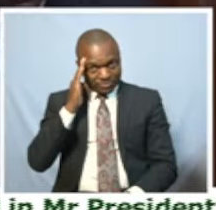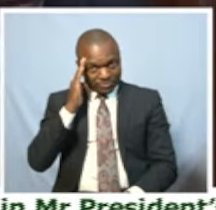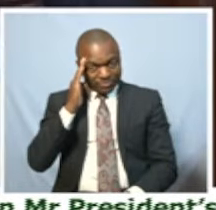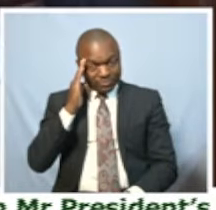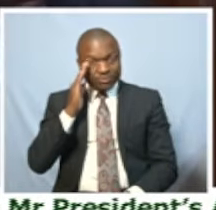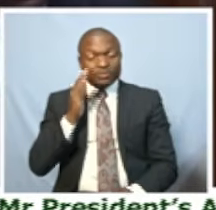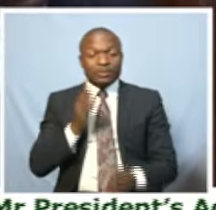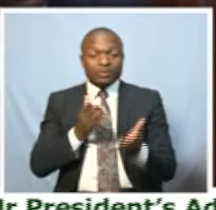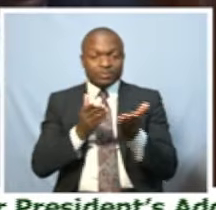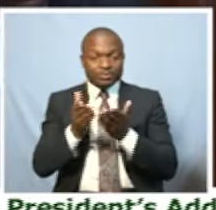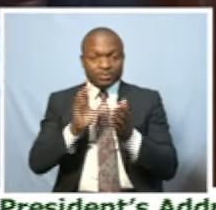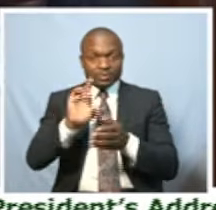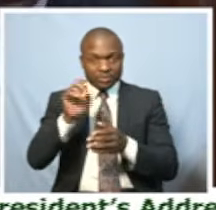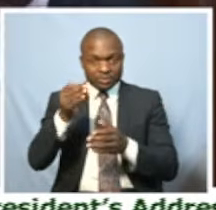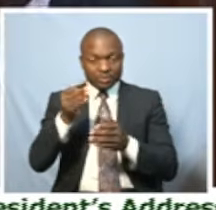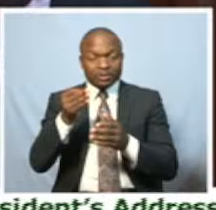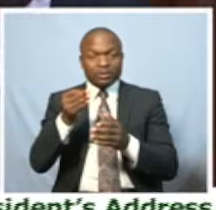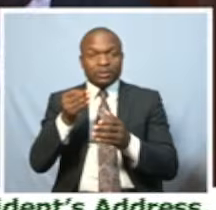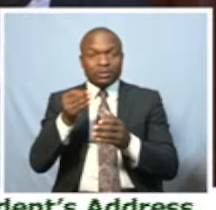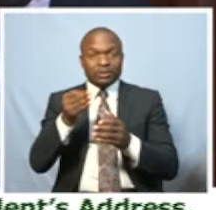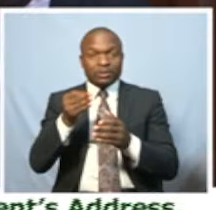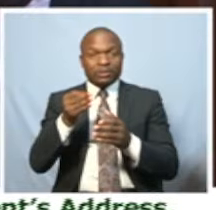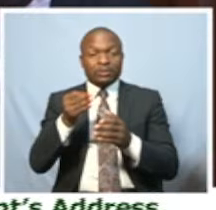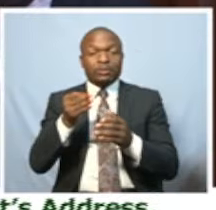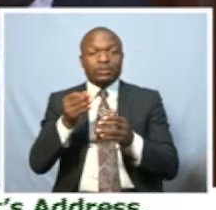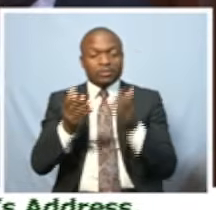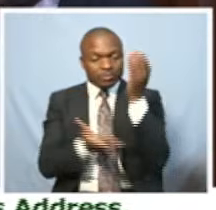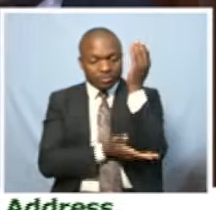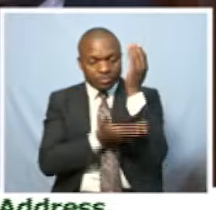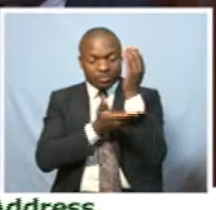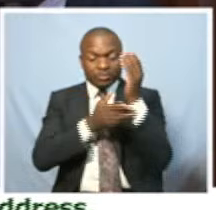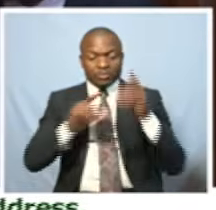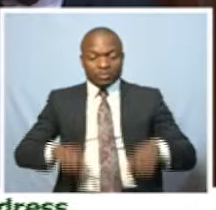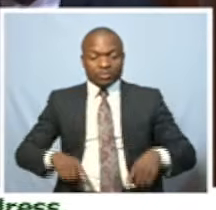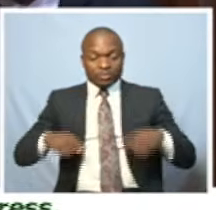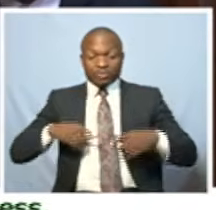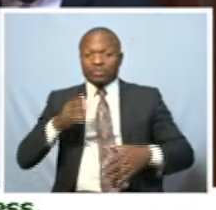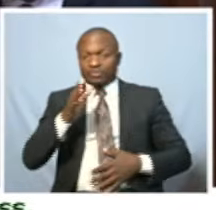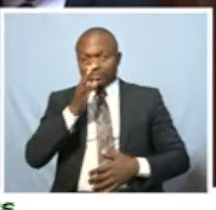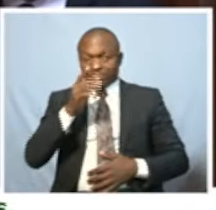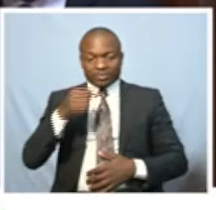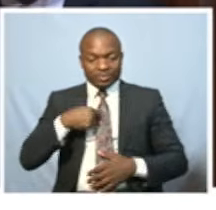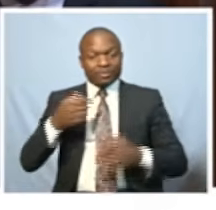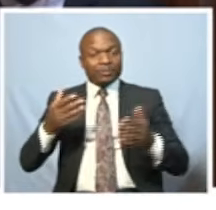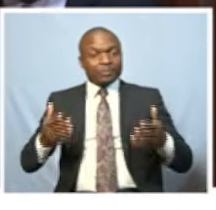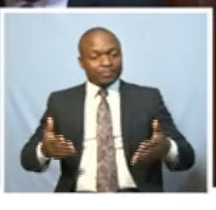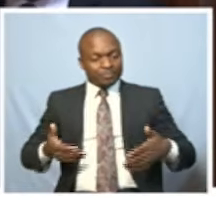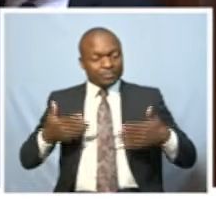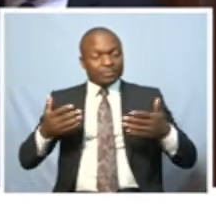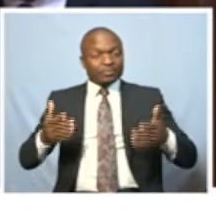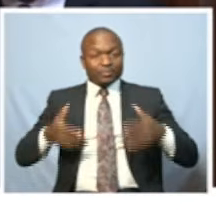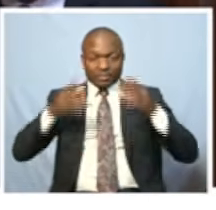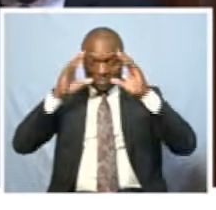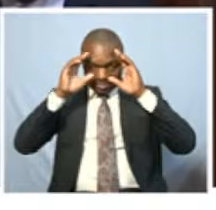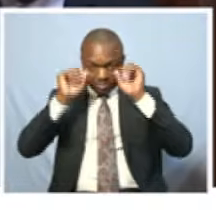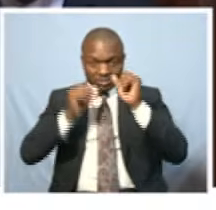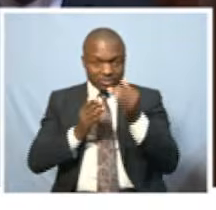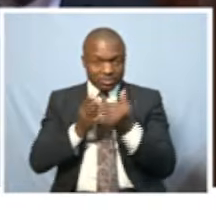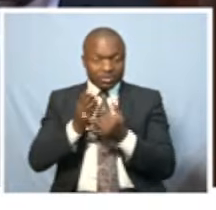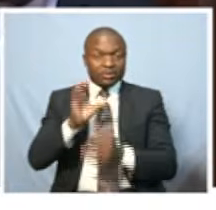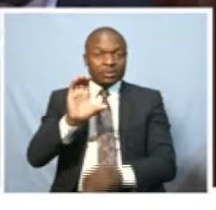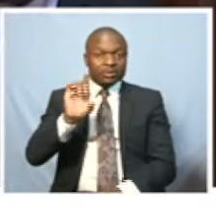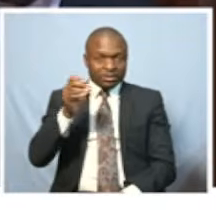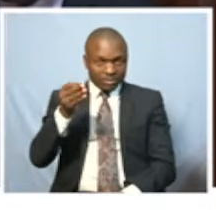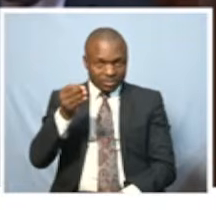to elevate the plight of mothers. I am particularly grateful that the President, through